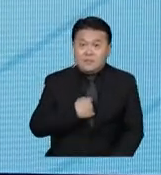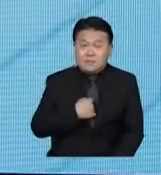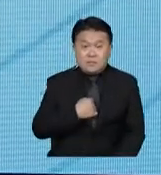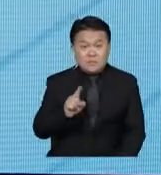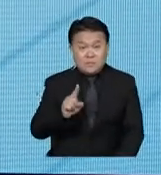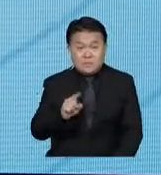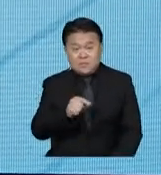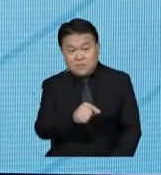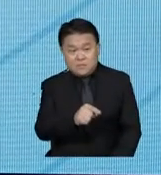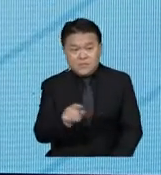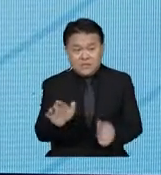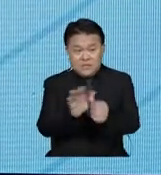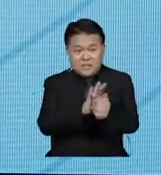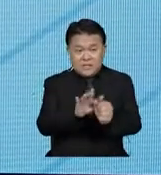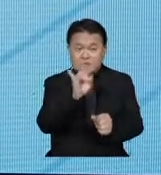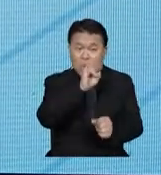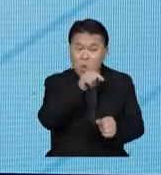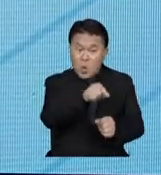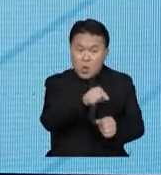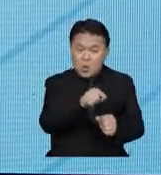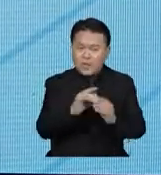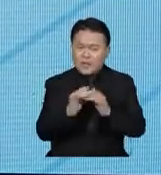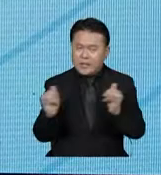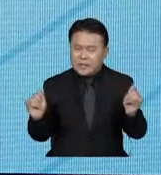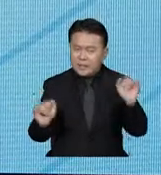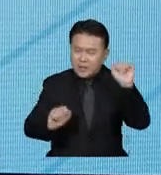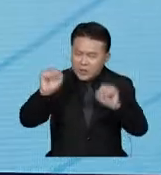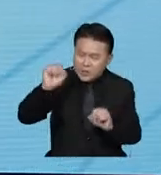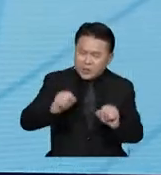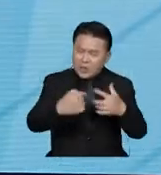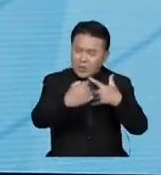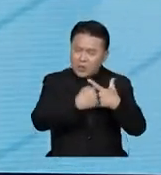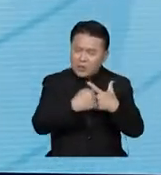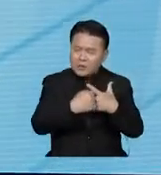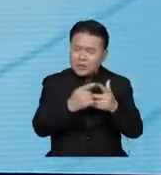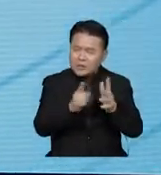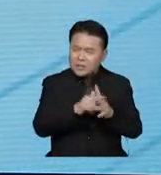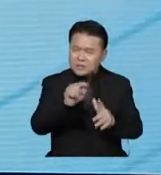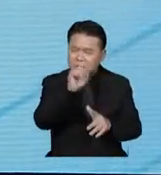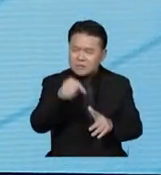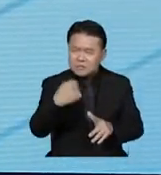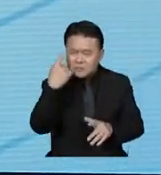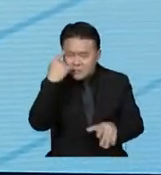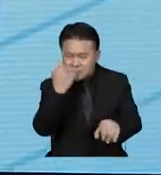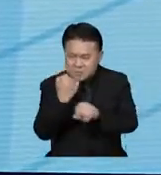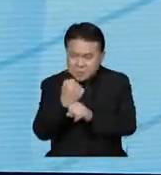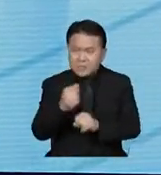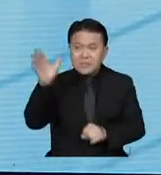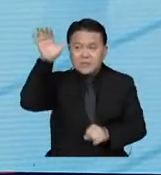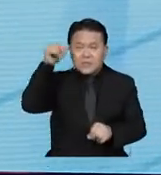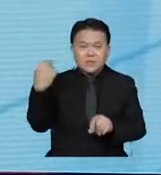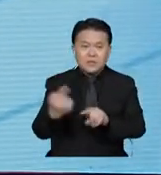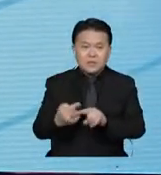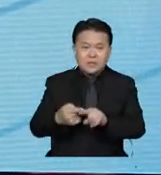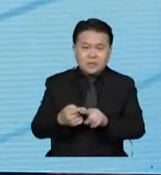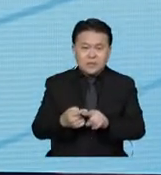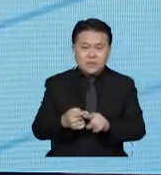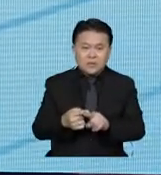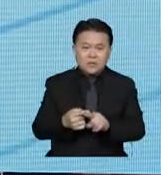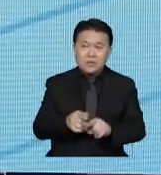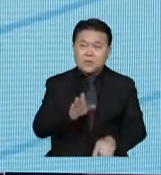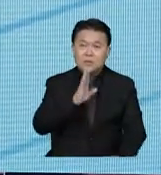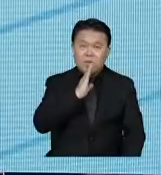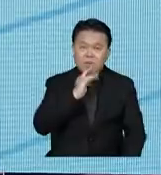human gestures, they were as skilled as dogs, even though they were never selected for their communicative abilities.